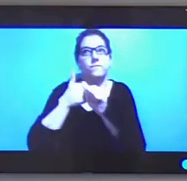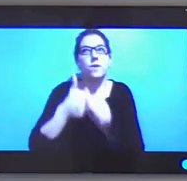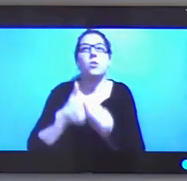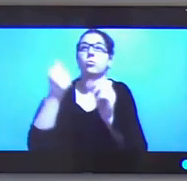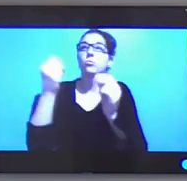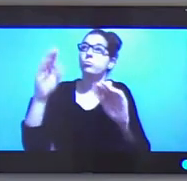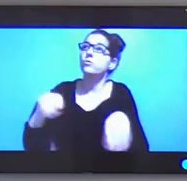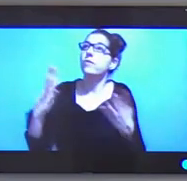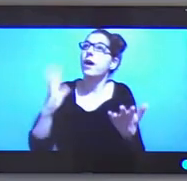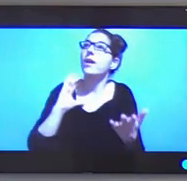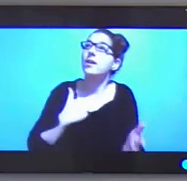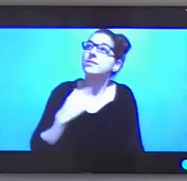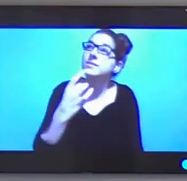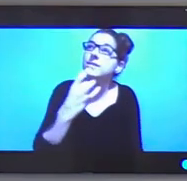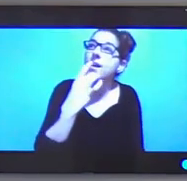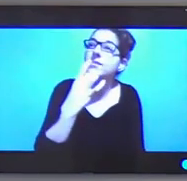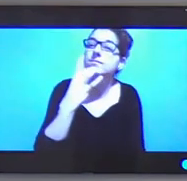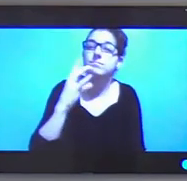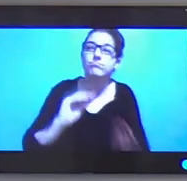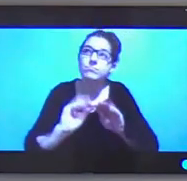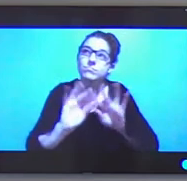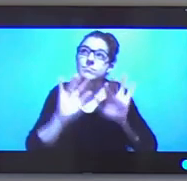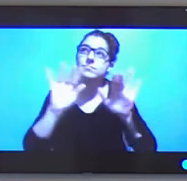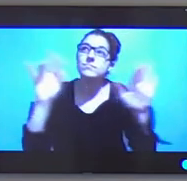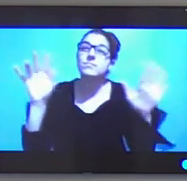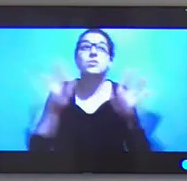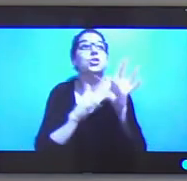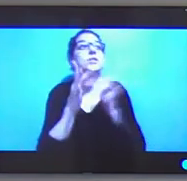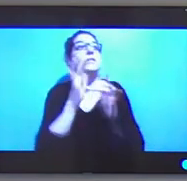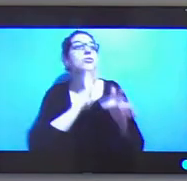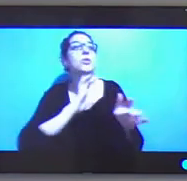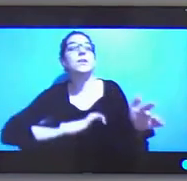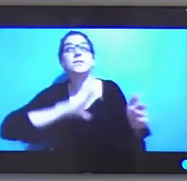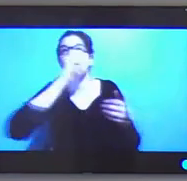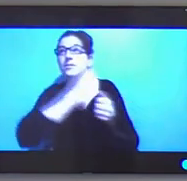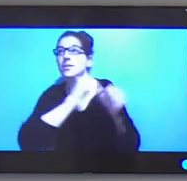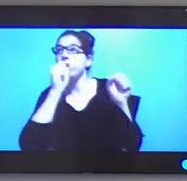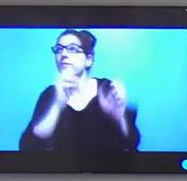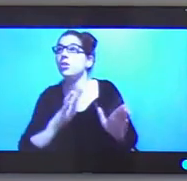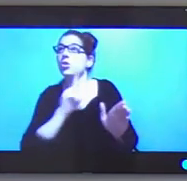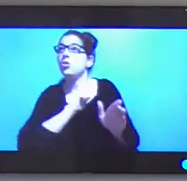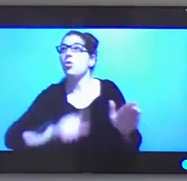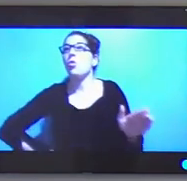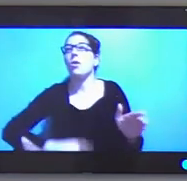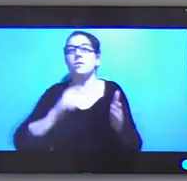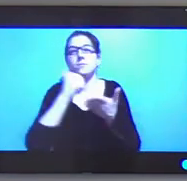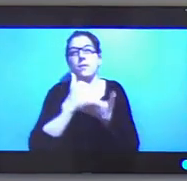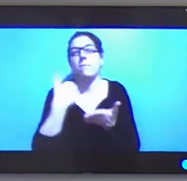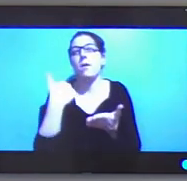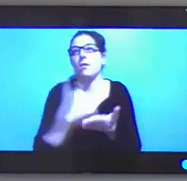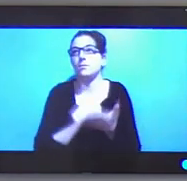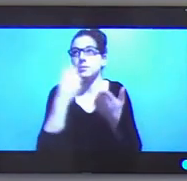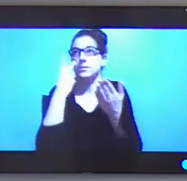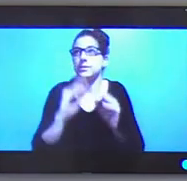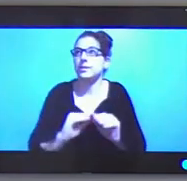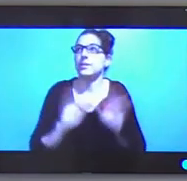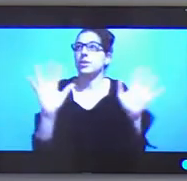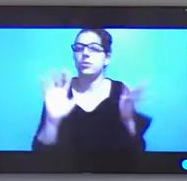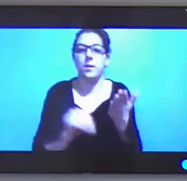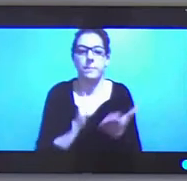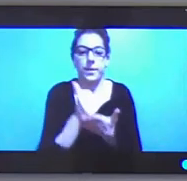to the needs of others. Through Jesus Christ, our Savior and Lord. Amen. Be seated for our readings today from